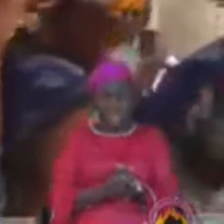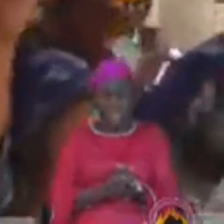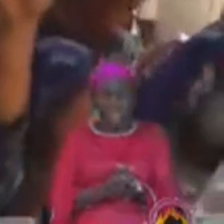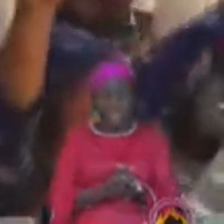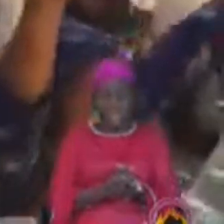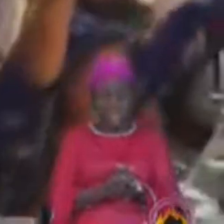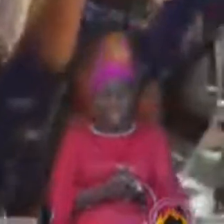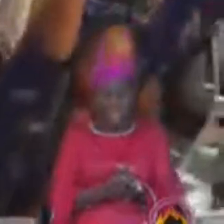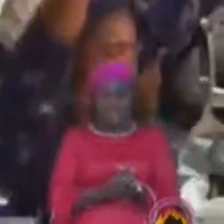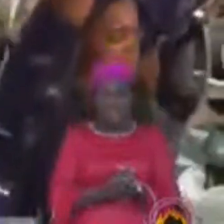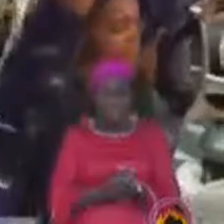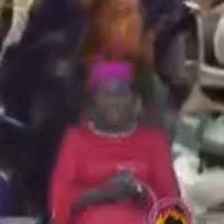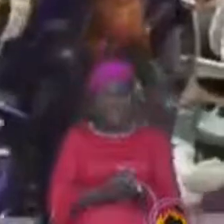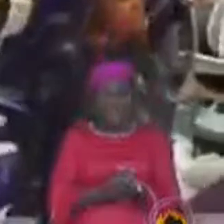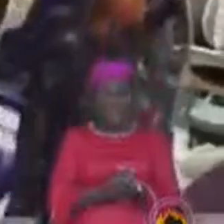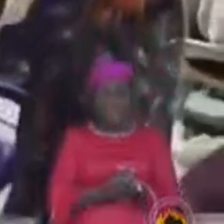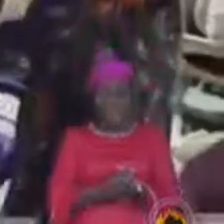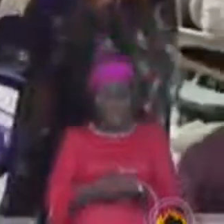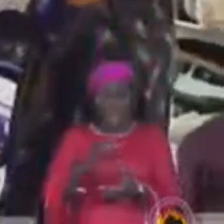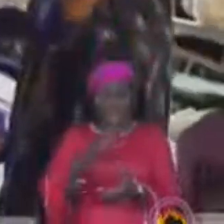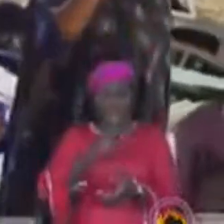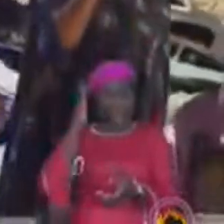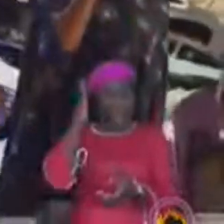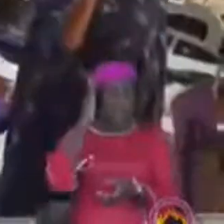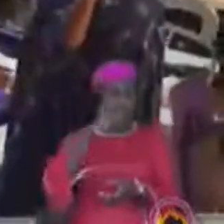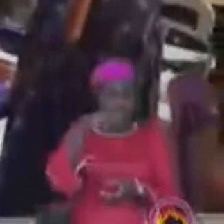I'm going to make this pronouncement